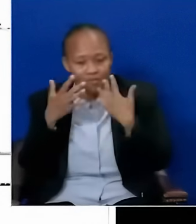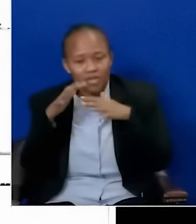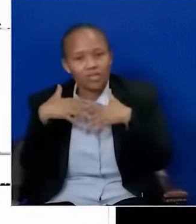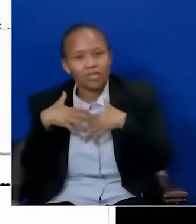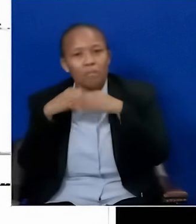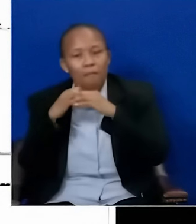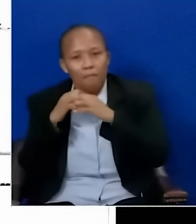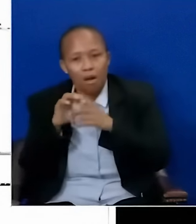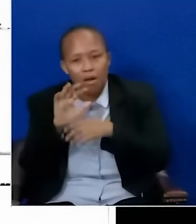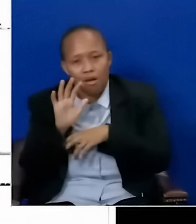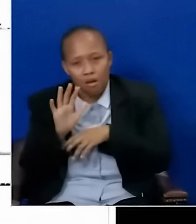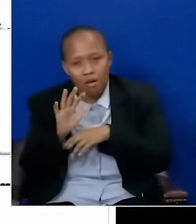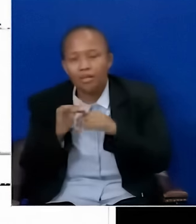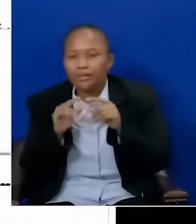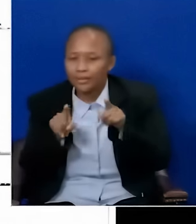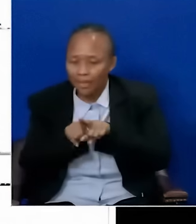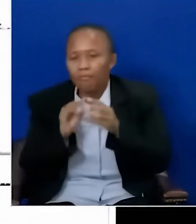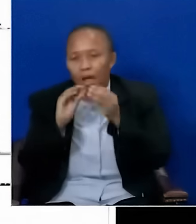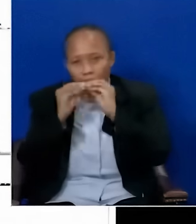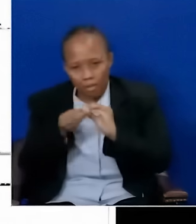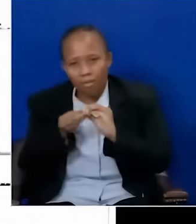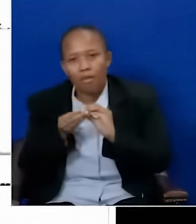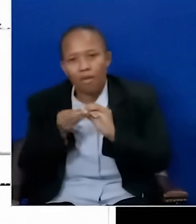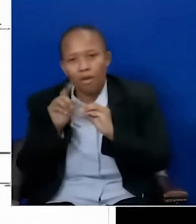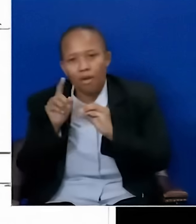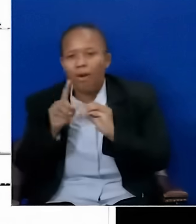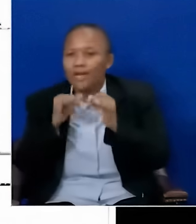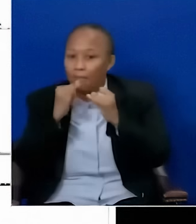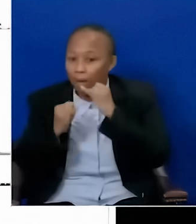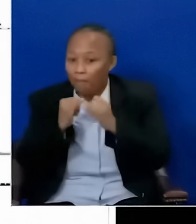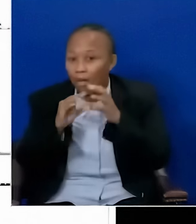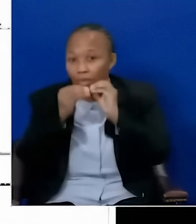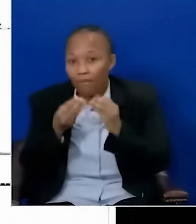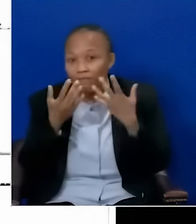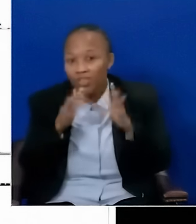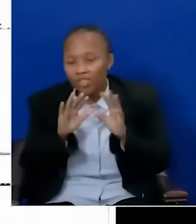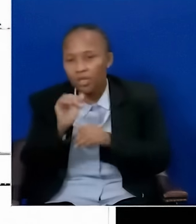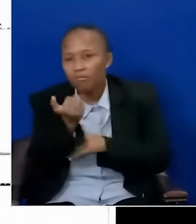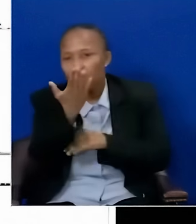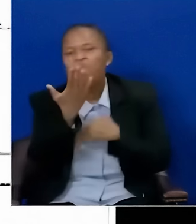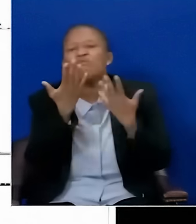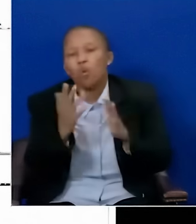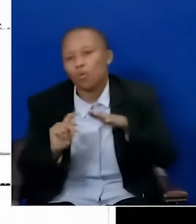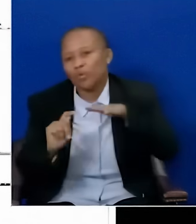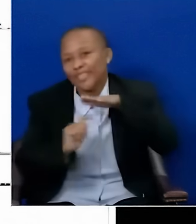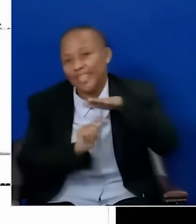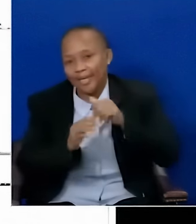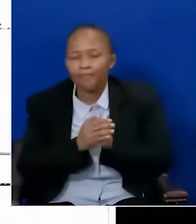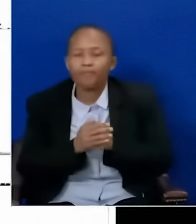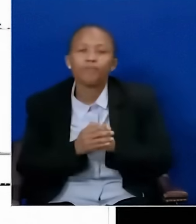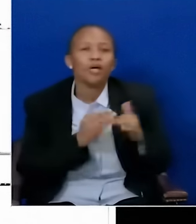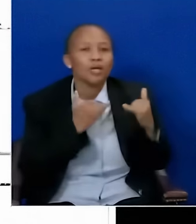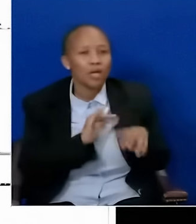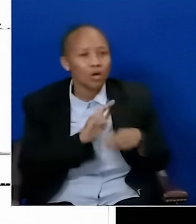and corrected the errors and submitted for scan. So, in short, Commissioner... Yes, I wanted